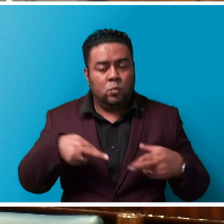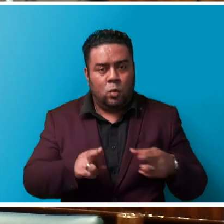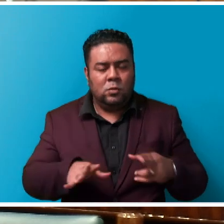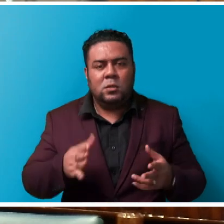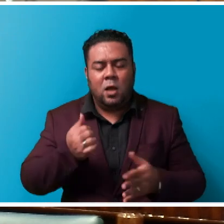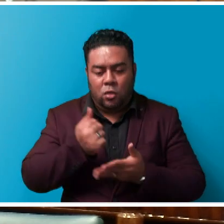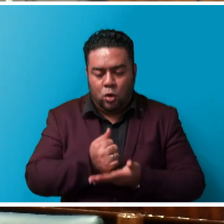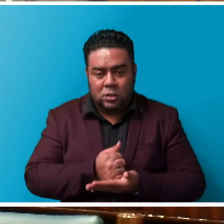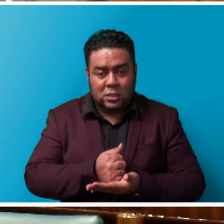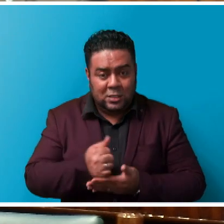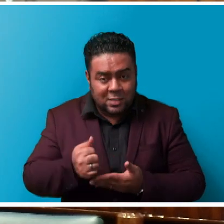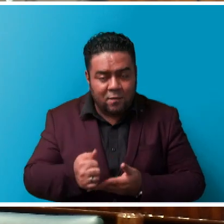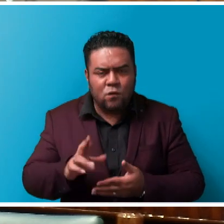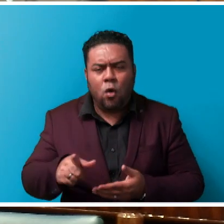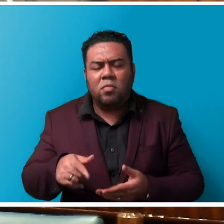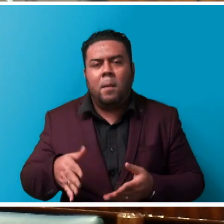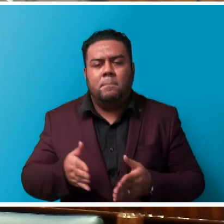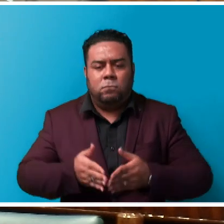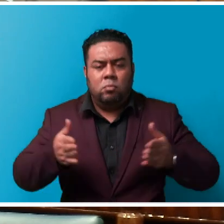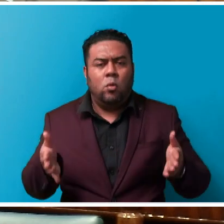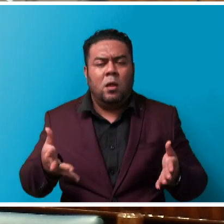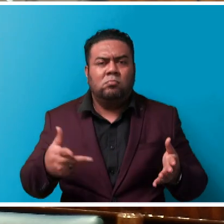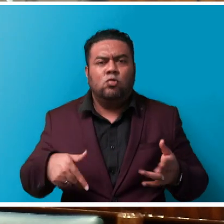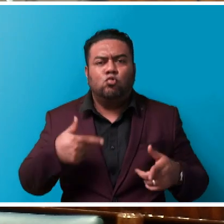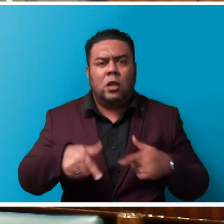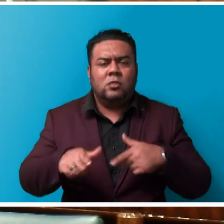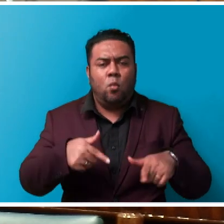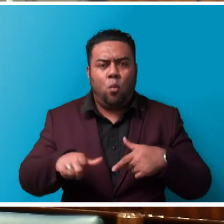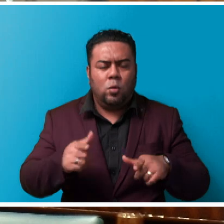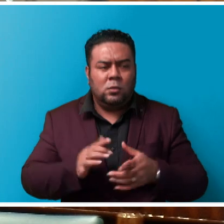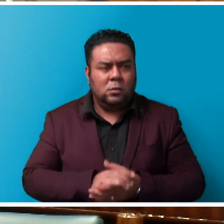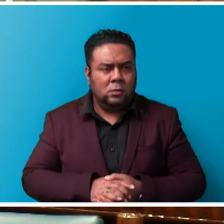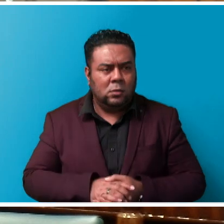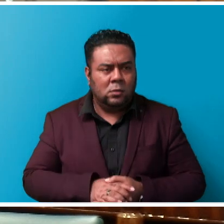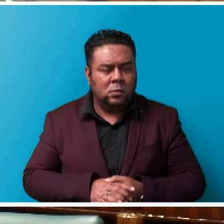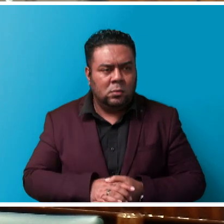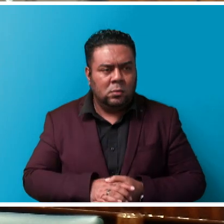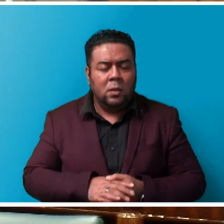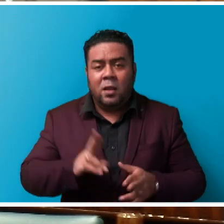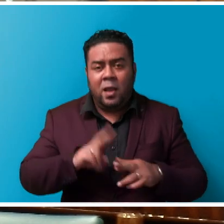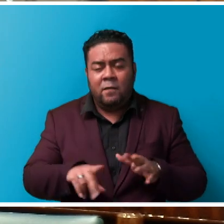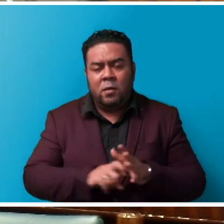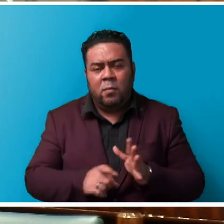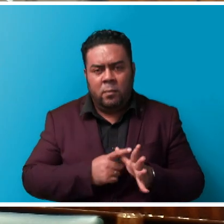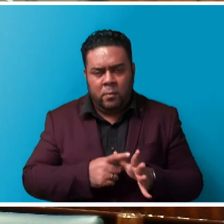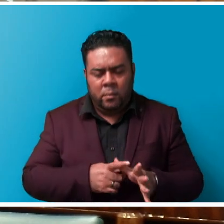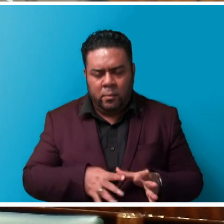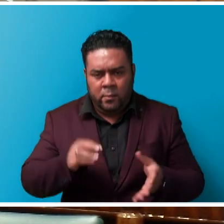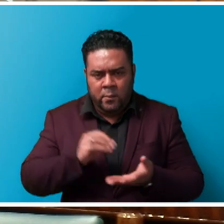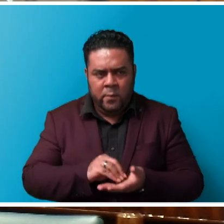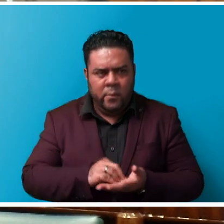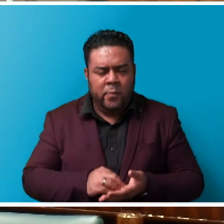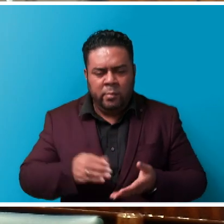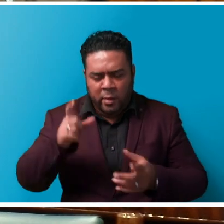transport infrastructure agenda. The FRA has made remarkable strides in executing essential capital